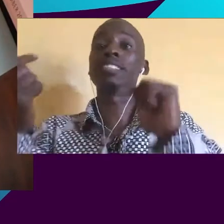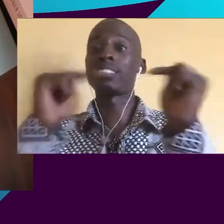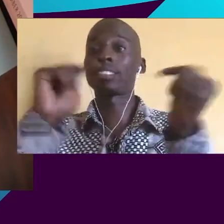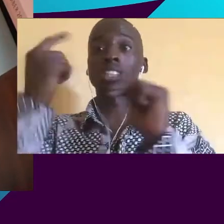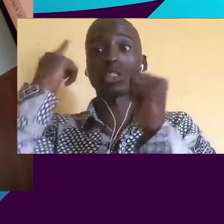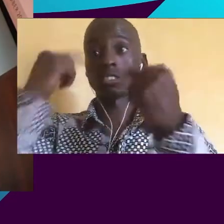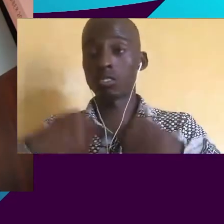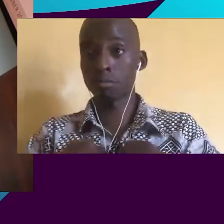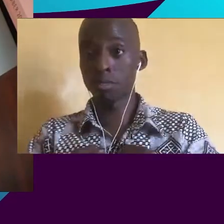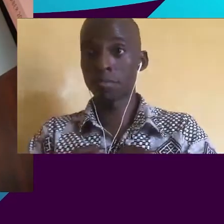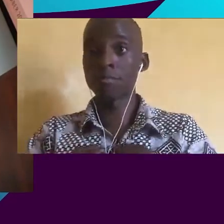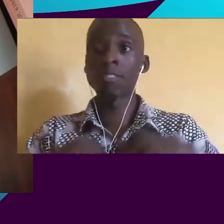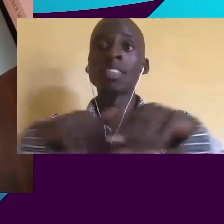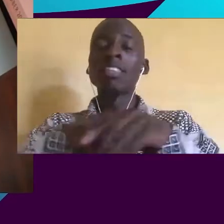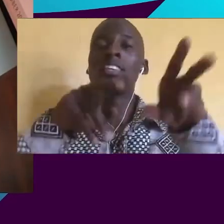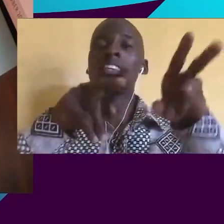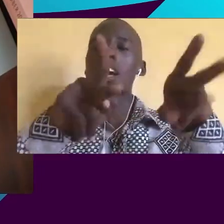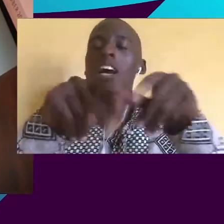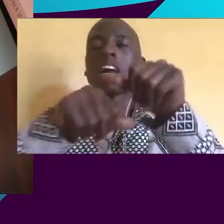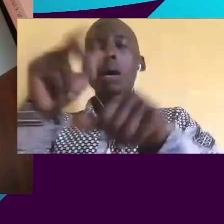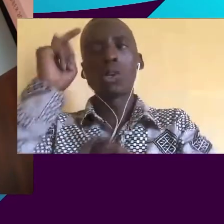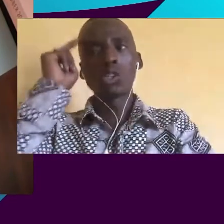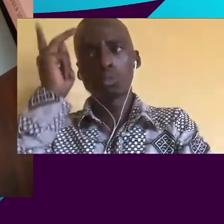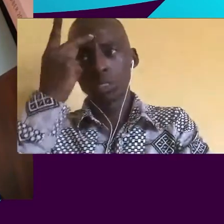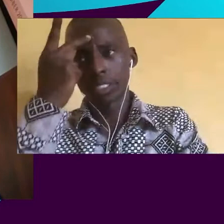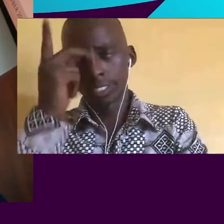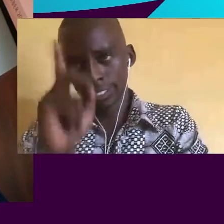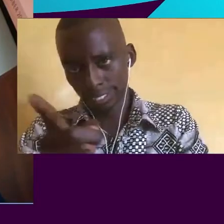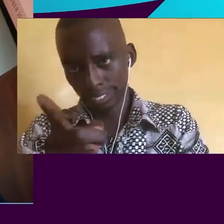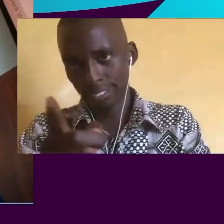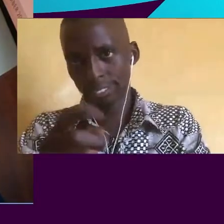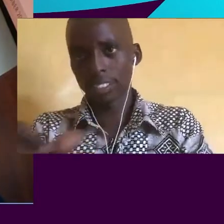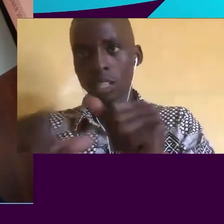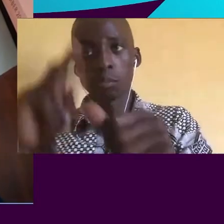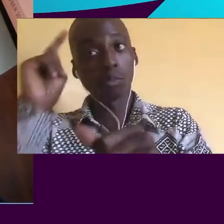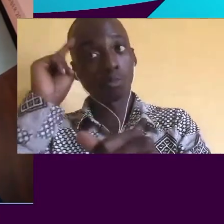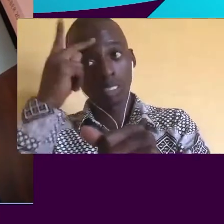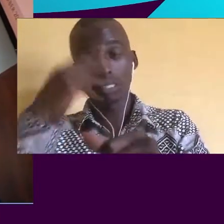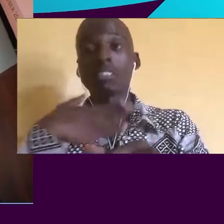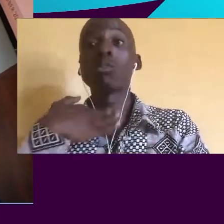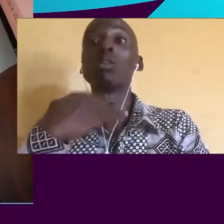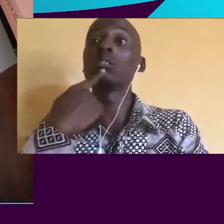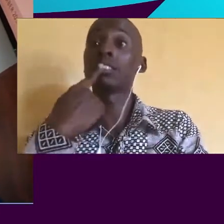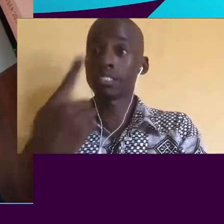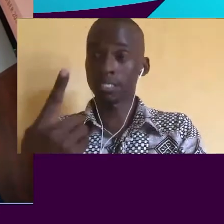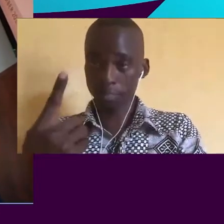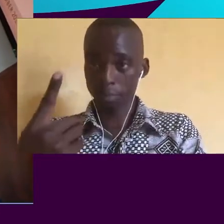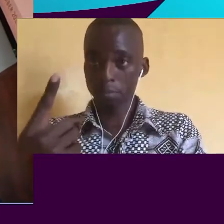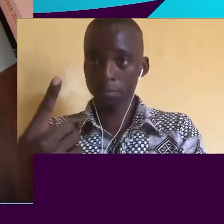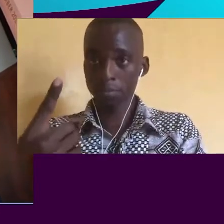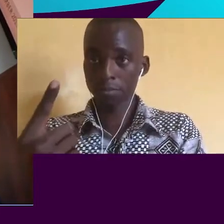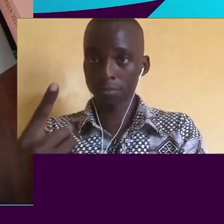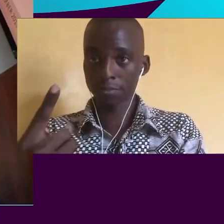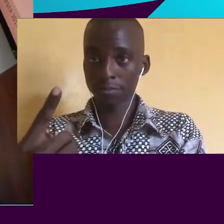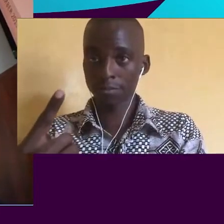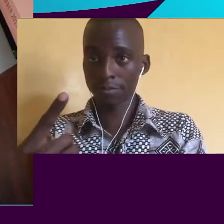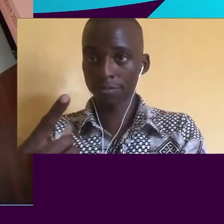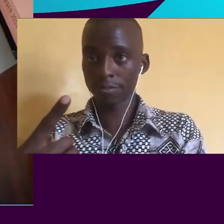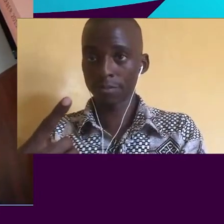of the policies, ladies and gentlemen, I would want to say that the gender policy of